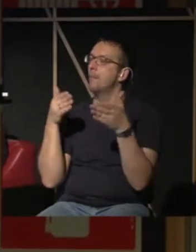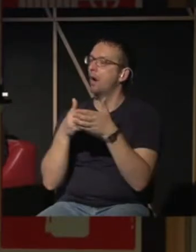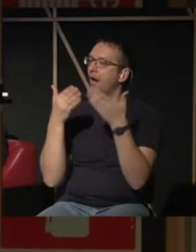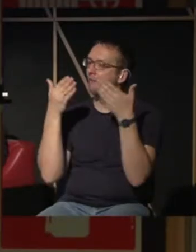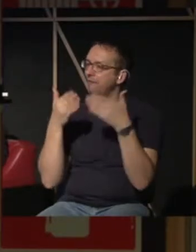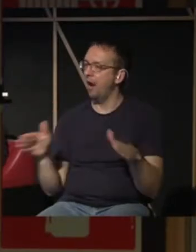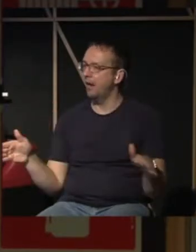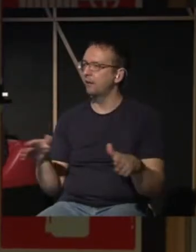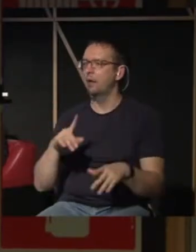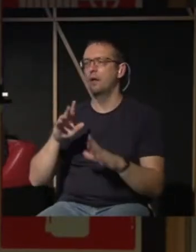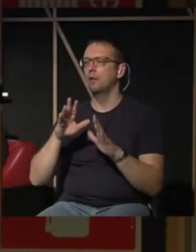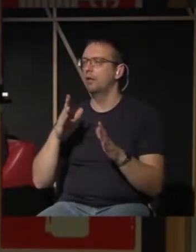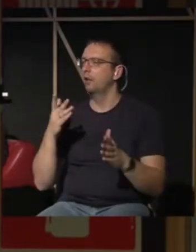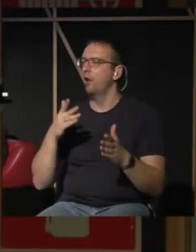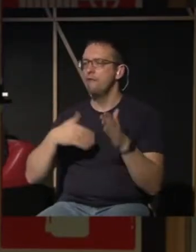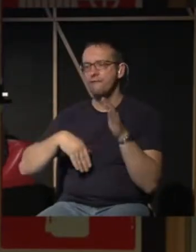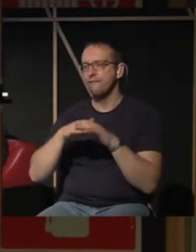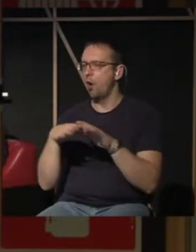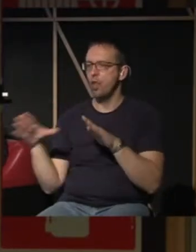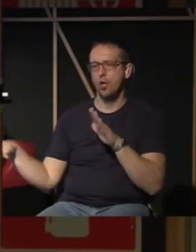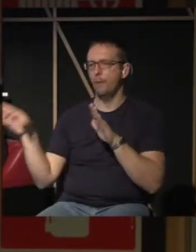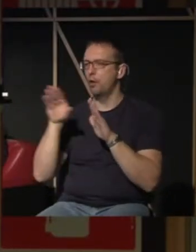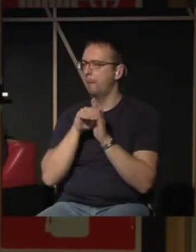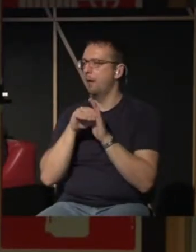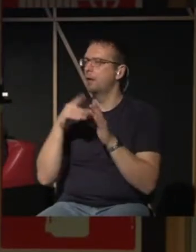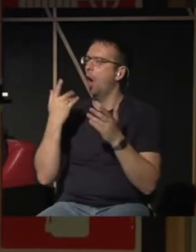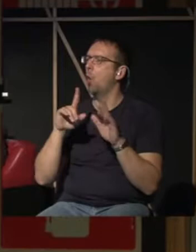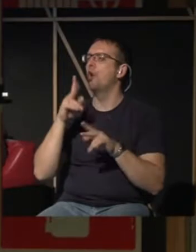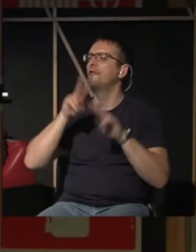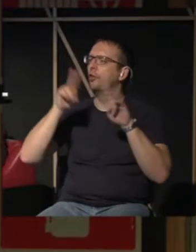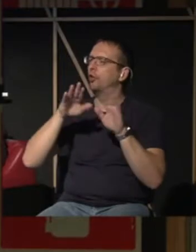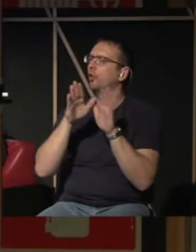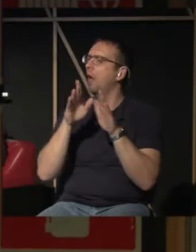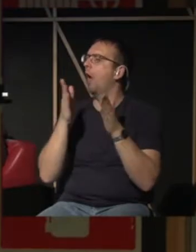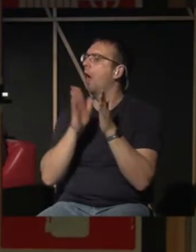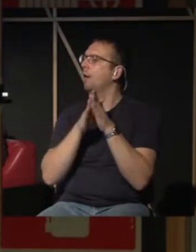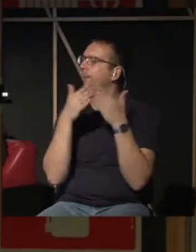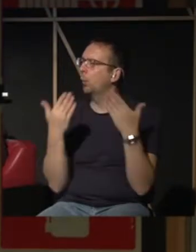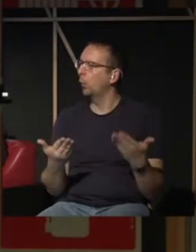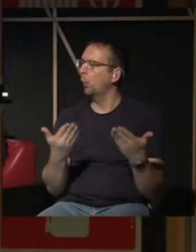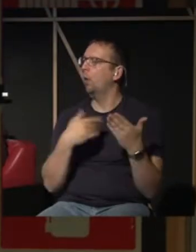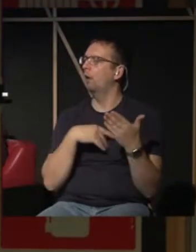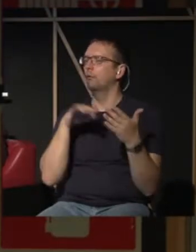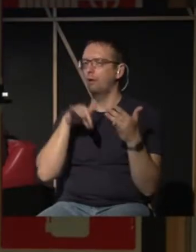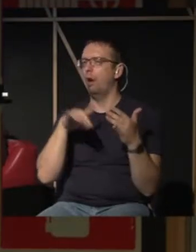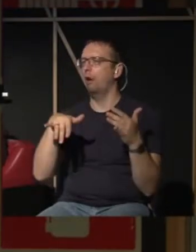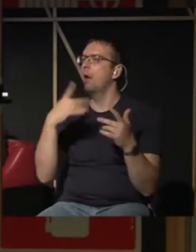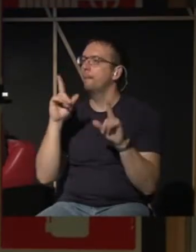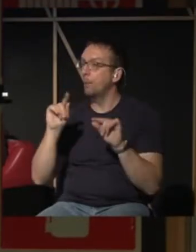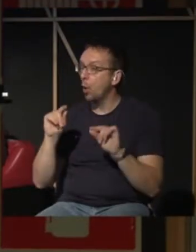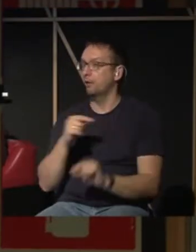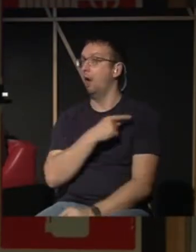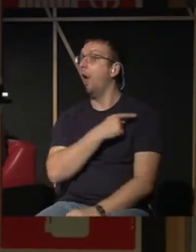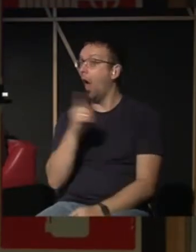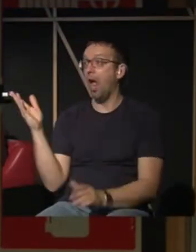other handbooks as well. As I said, making sure that our colleagues also took responsibility. So accessibility was included in